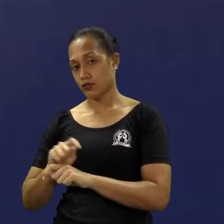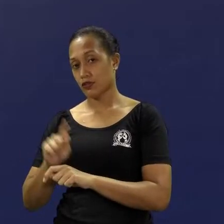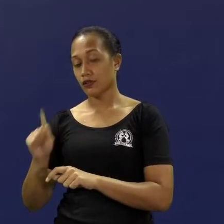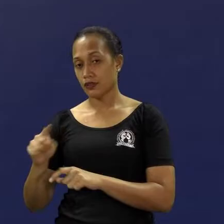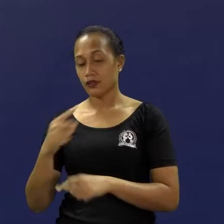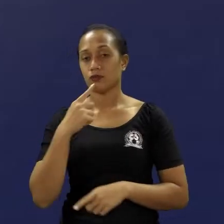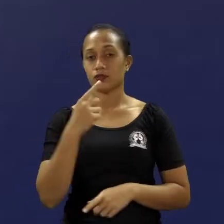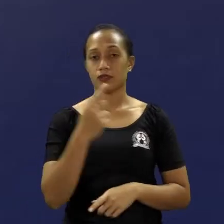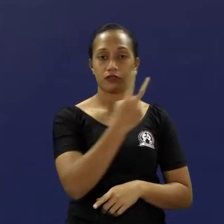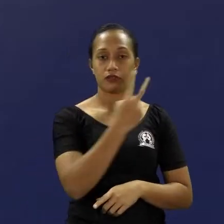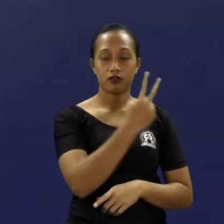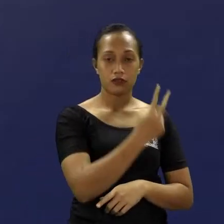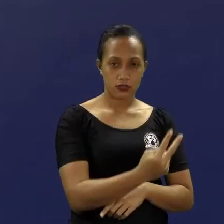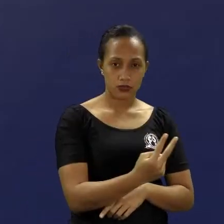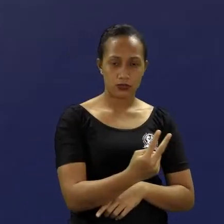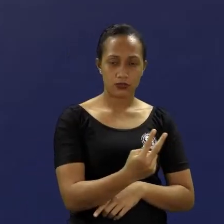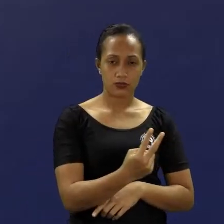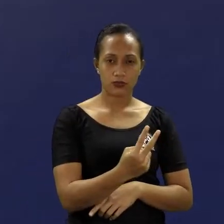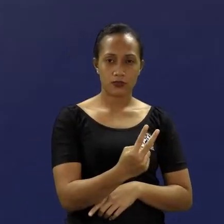2.